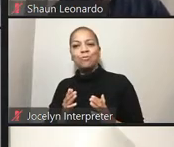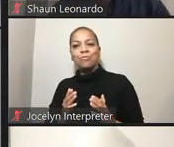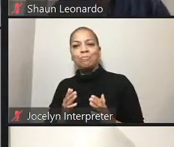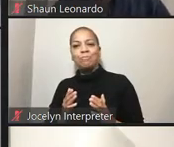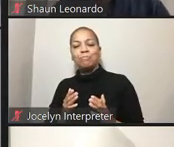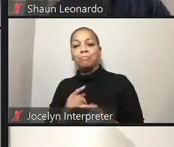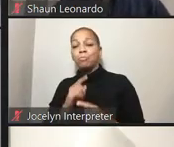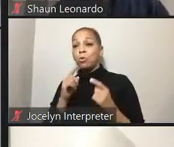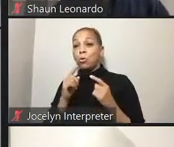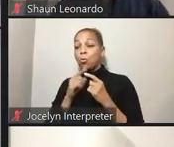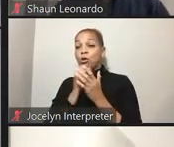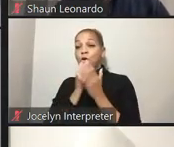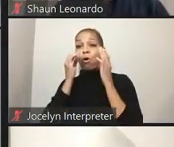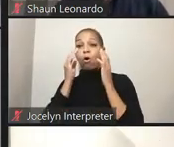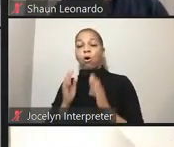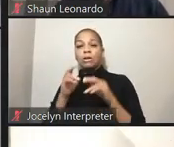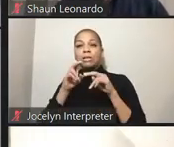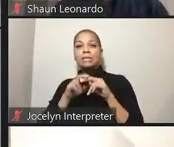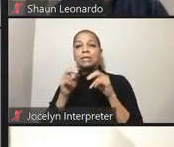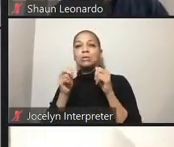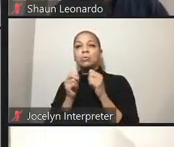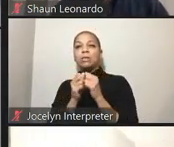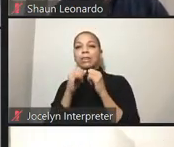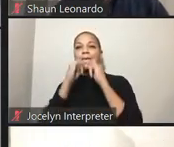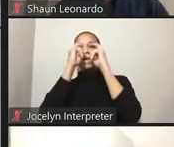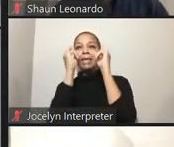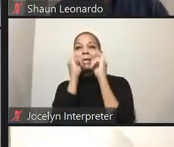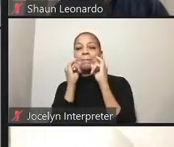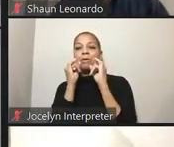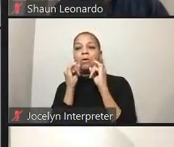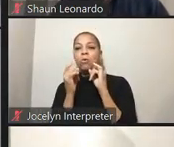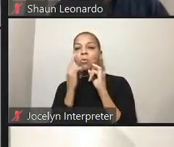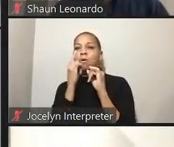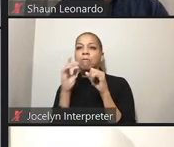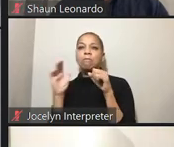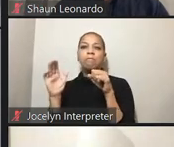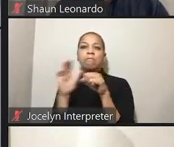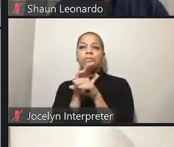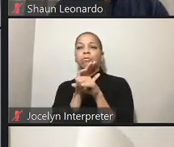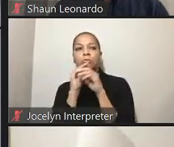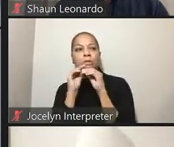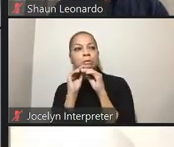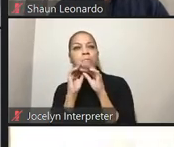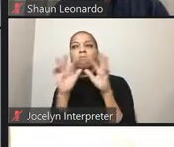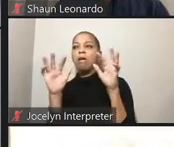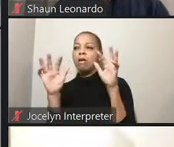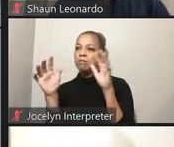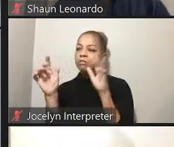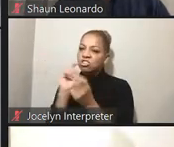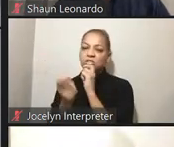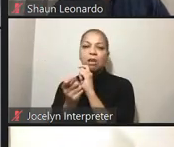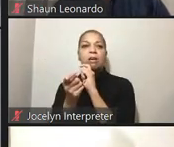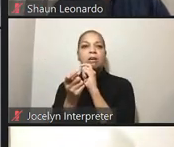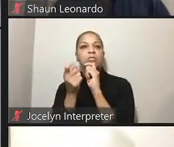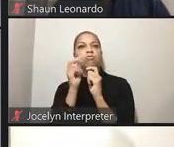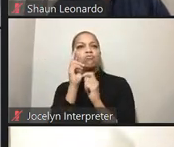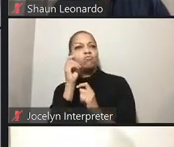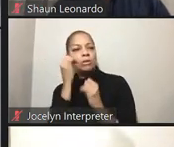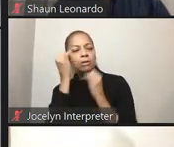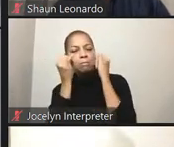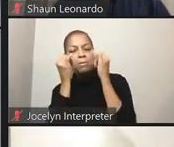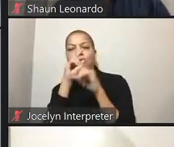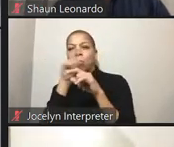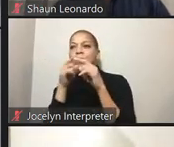So when an artist sits with an image, even one that has been saturated and circulated and remixed and reimagined, when they sit